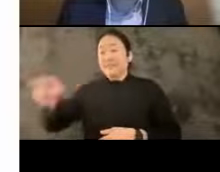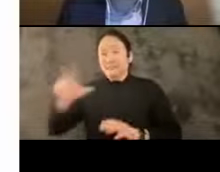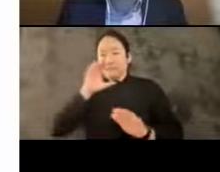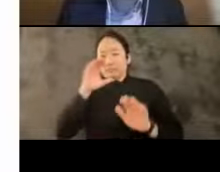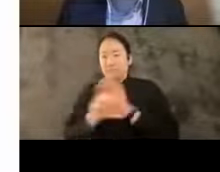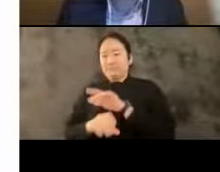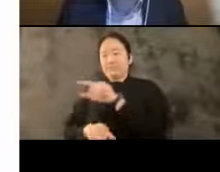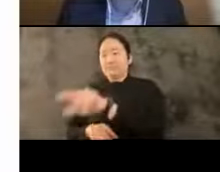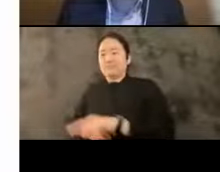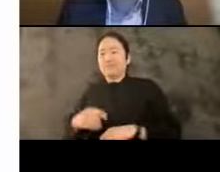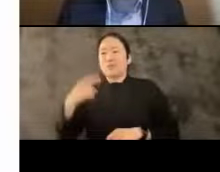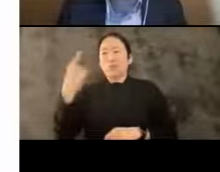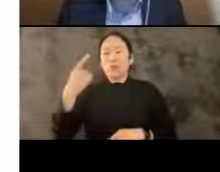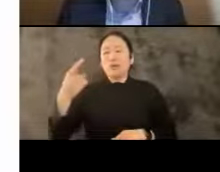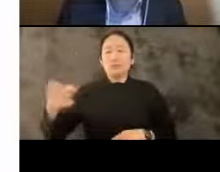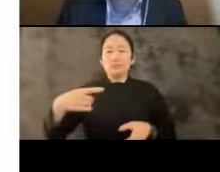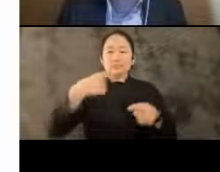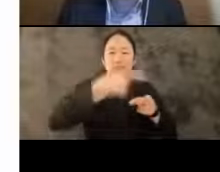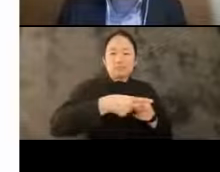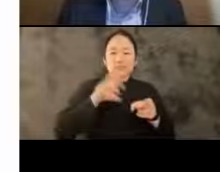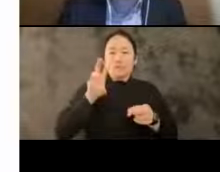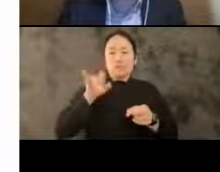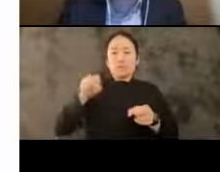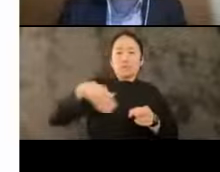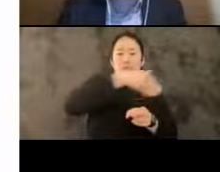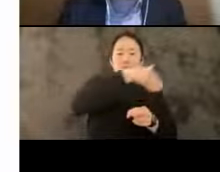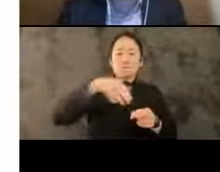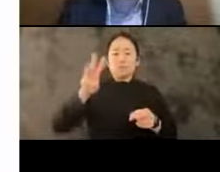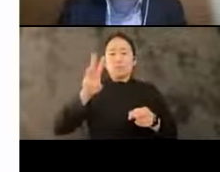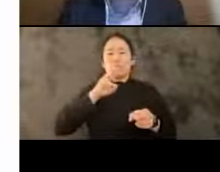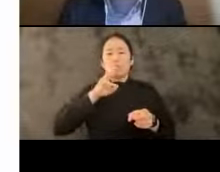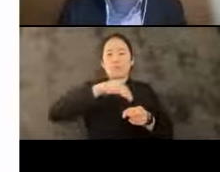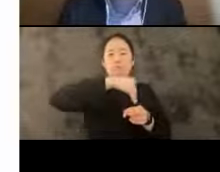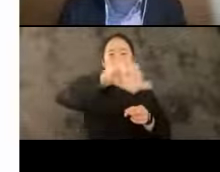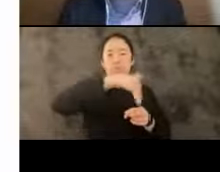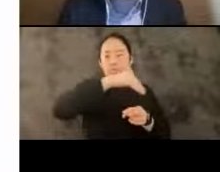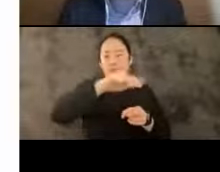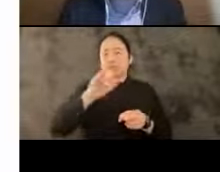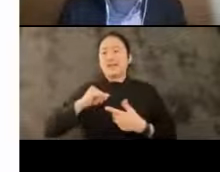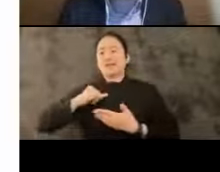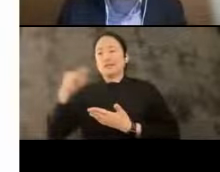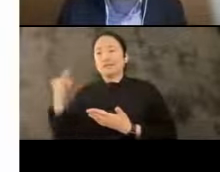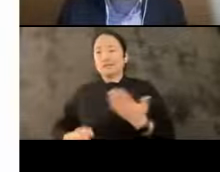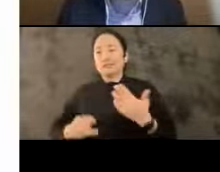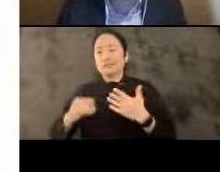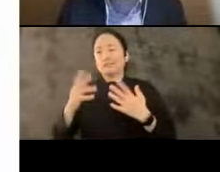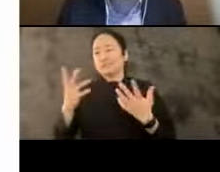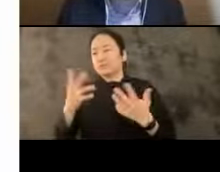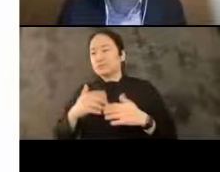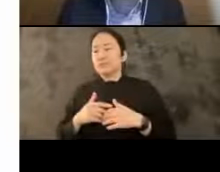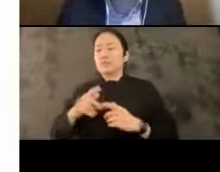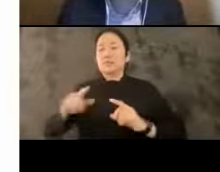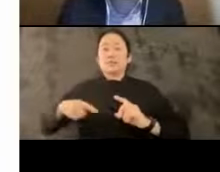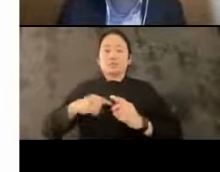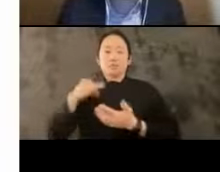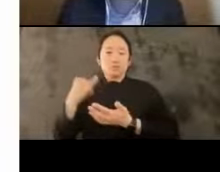of those stations on Wisconsin and Water, and this is, again, just a rendering. So once we have that service, you know, up